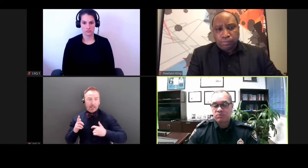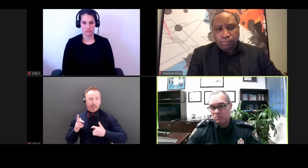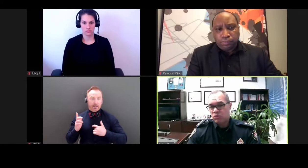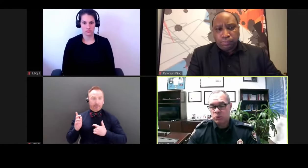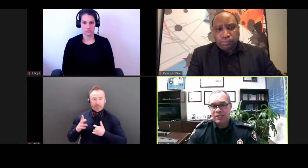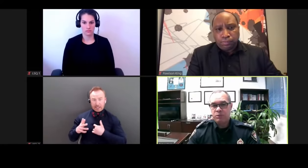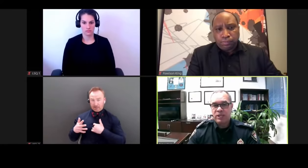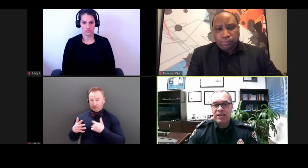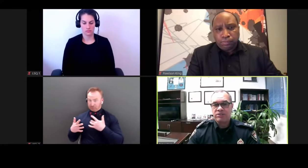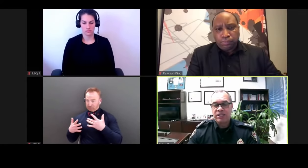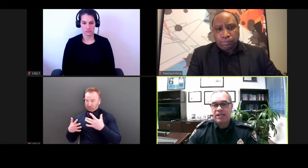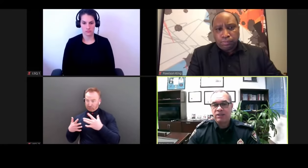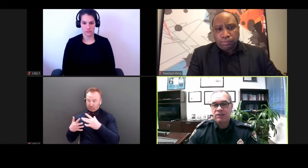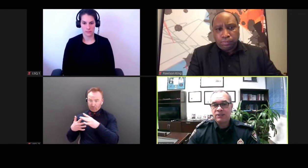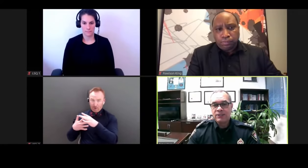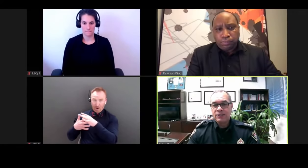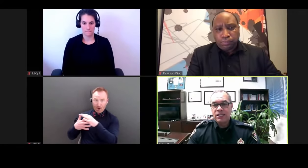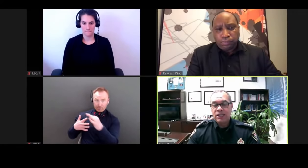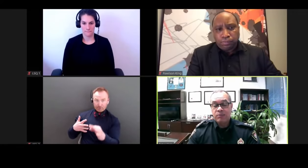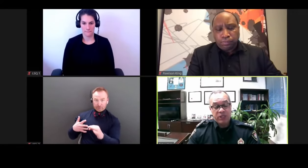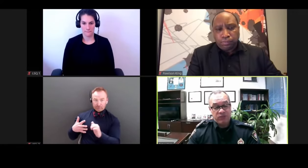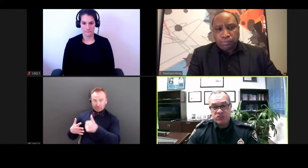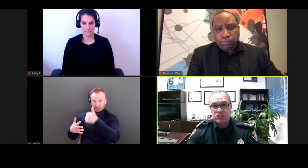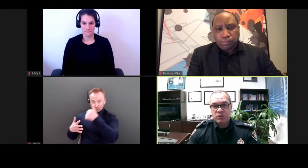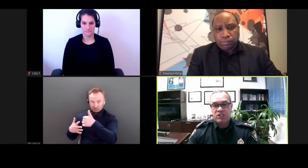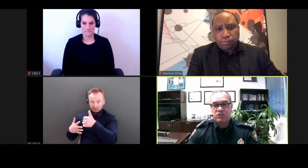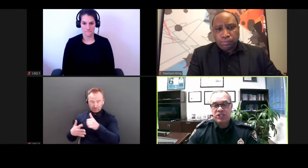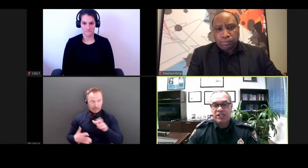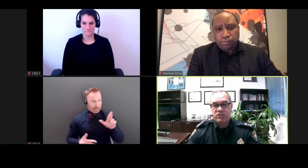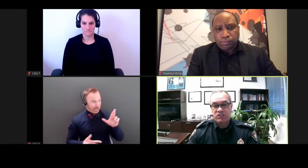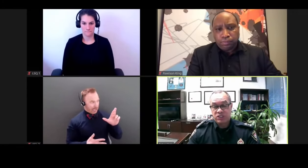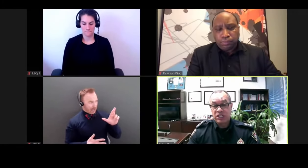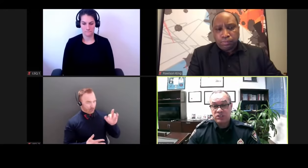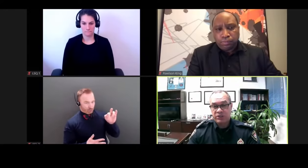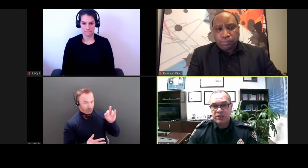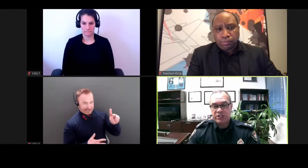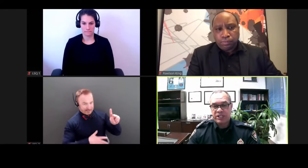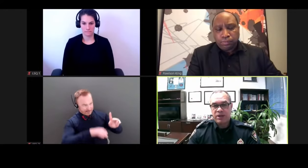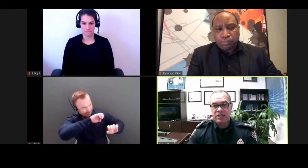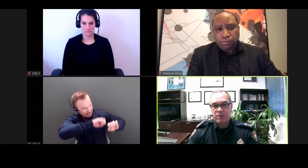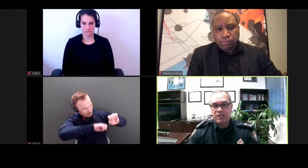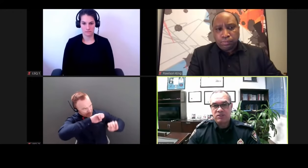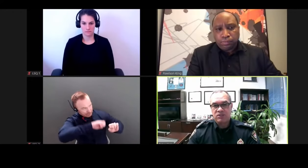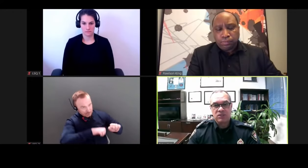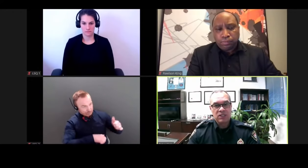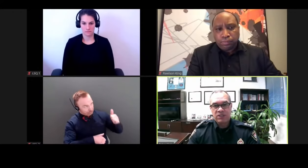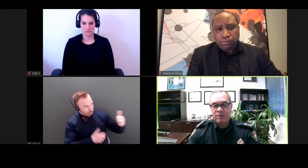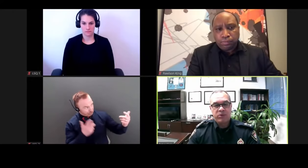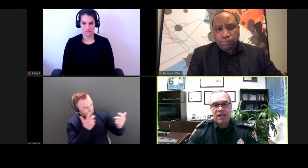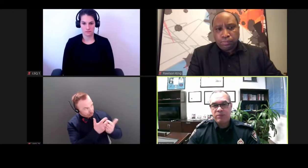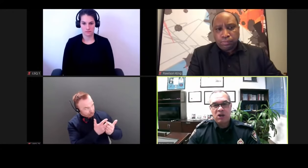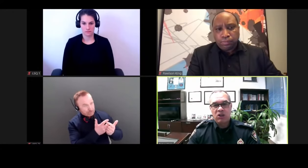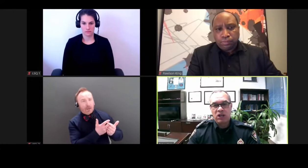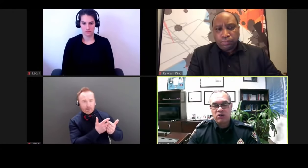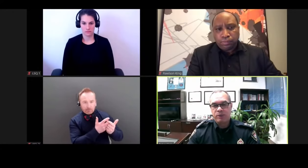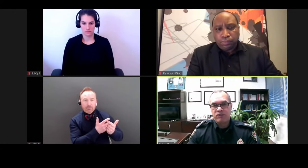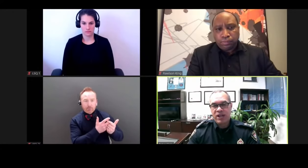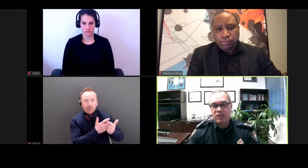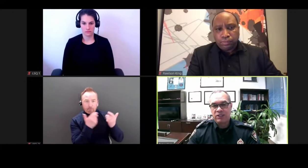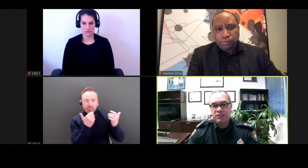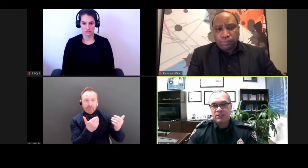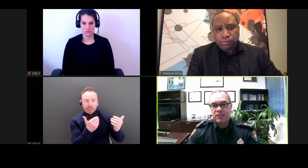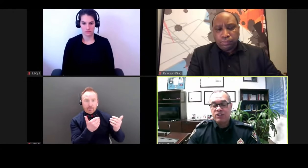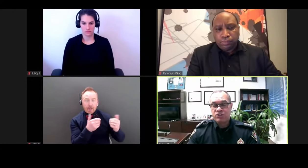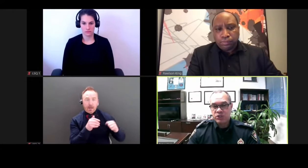assessment, we'll have a plan today. But if the situation changes, as it does literally on a day-by-day basis, that plan may no longer be